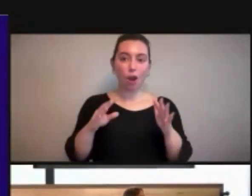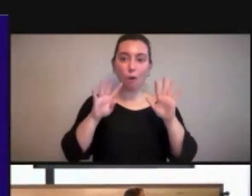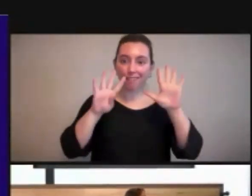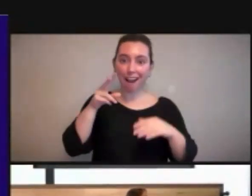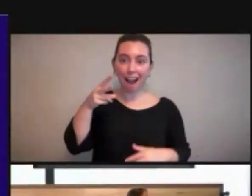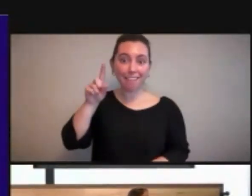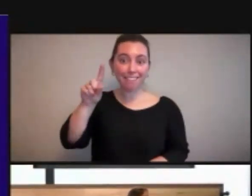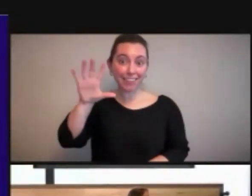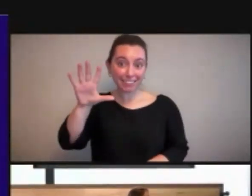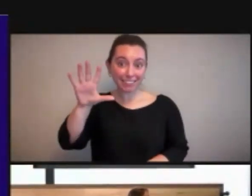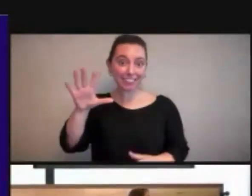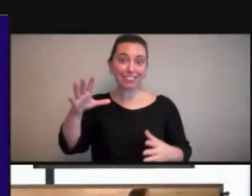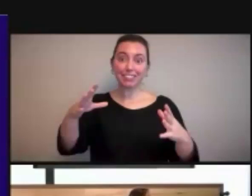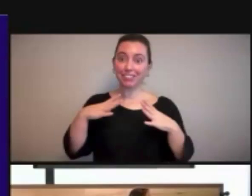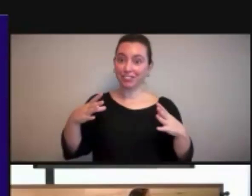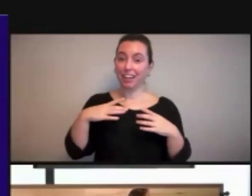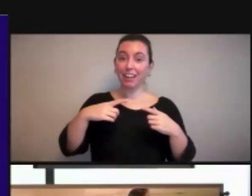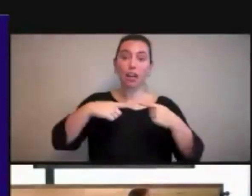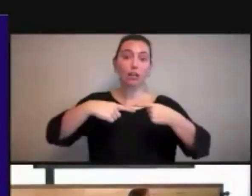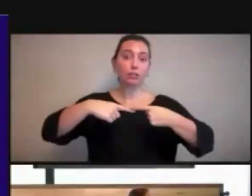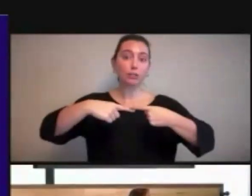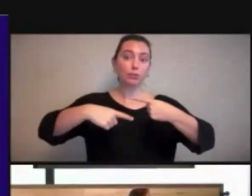can have our first speaker. Do we know if we have?